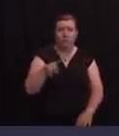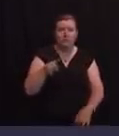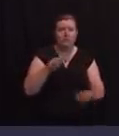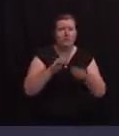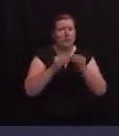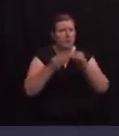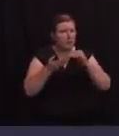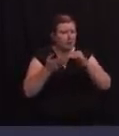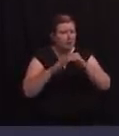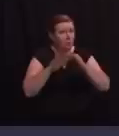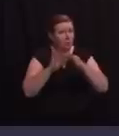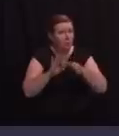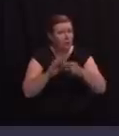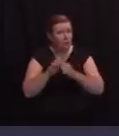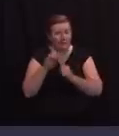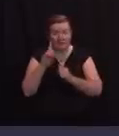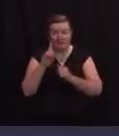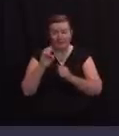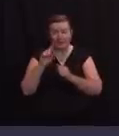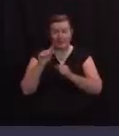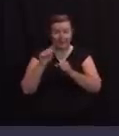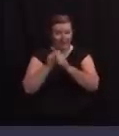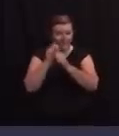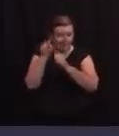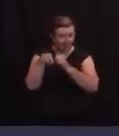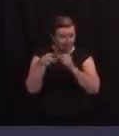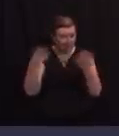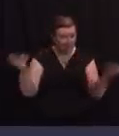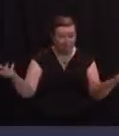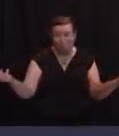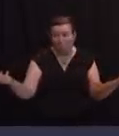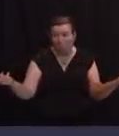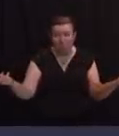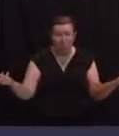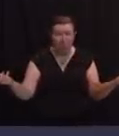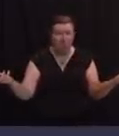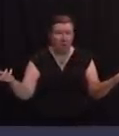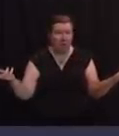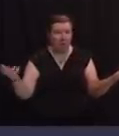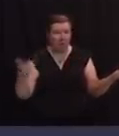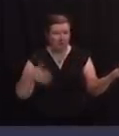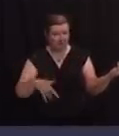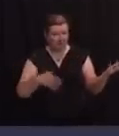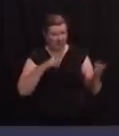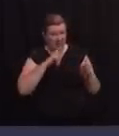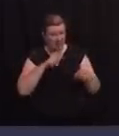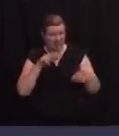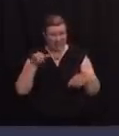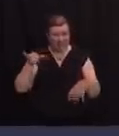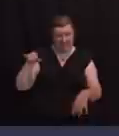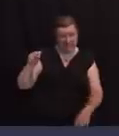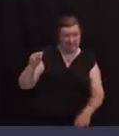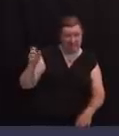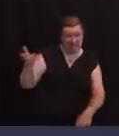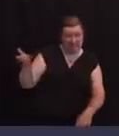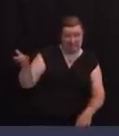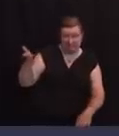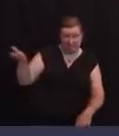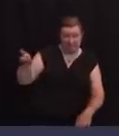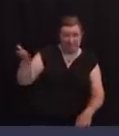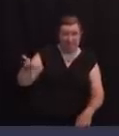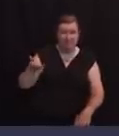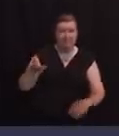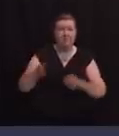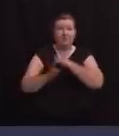Delta variant running among unvaccinated folks? I'll bet you the answer is yes, at least in part. Could we have an uptick in the